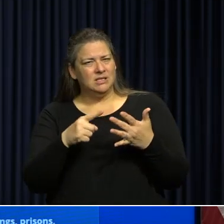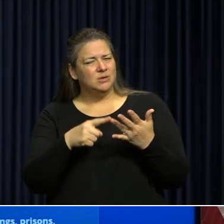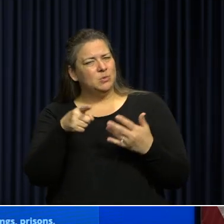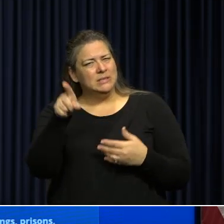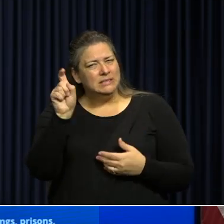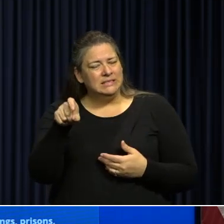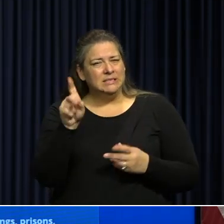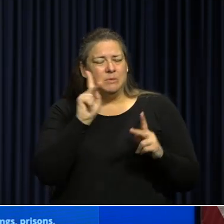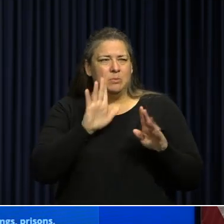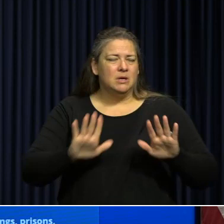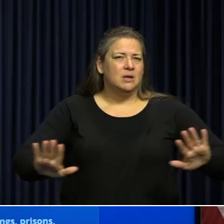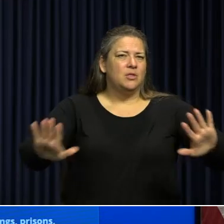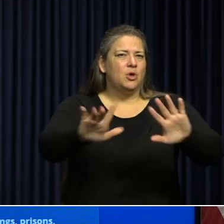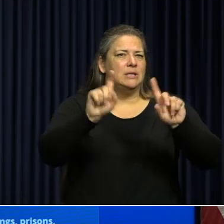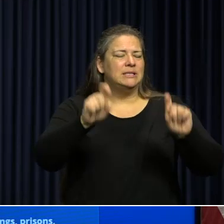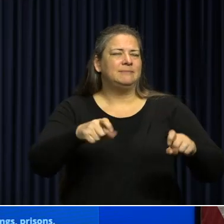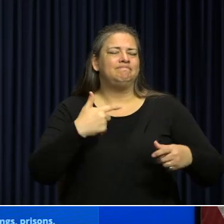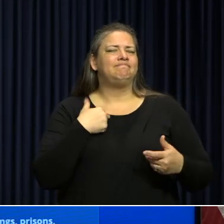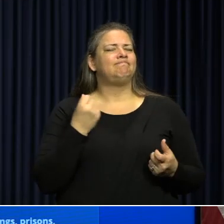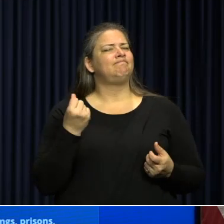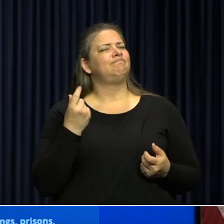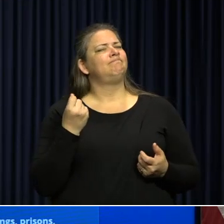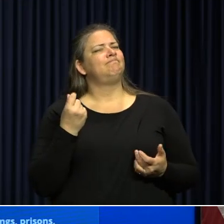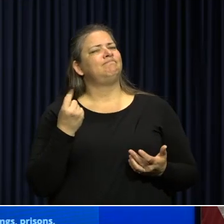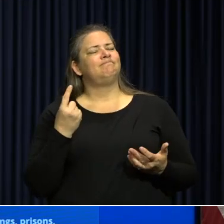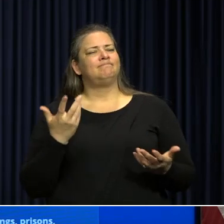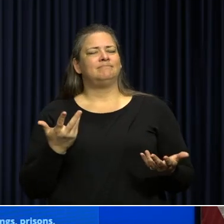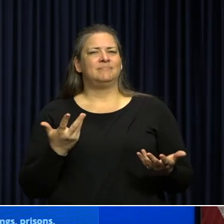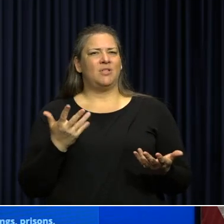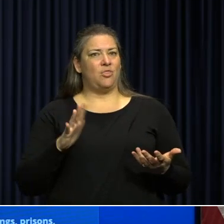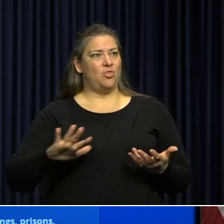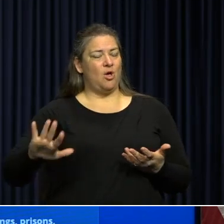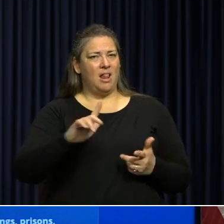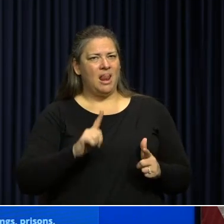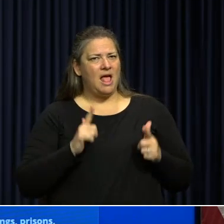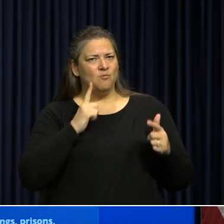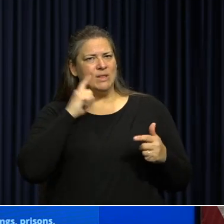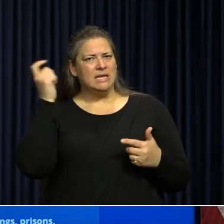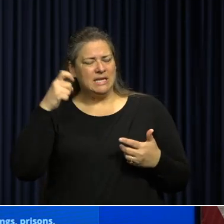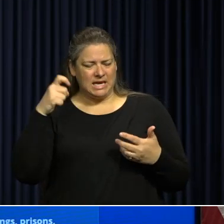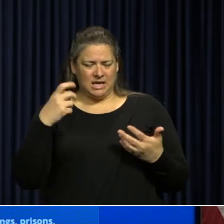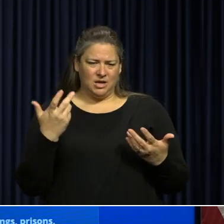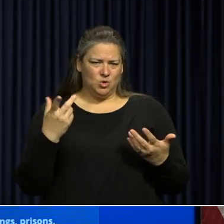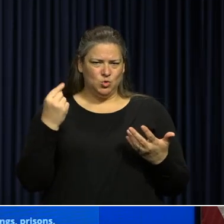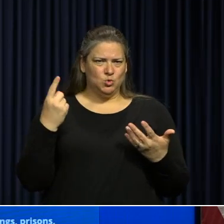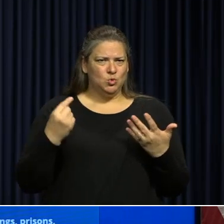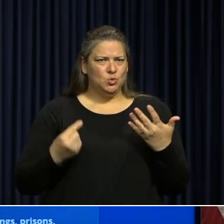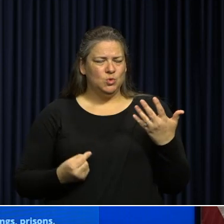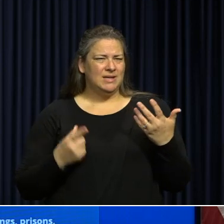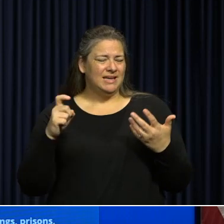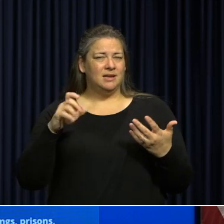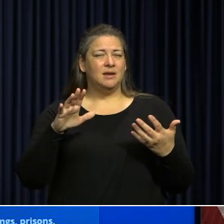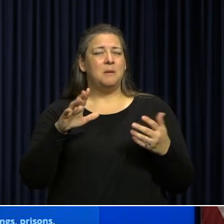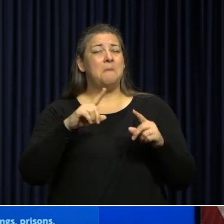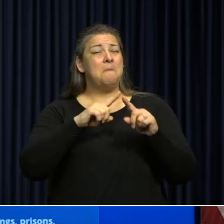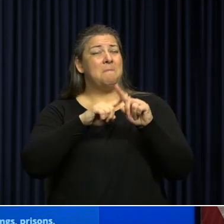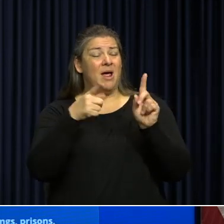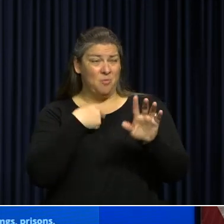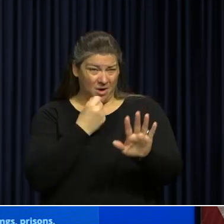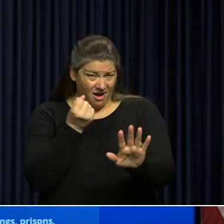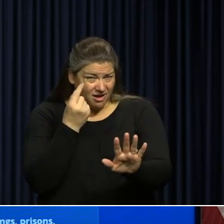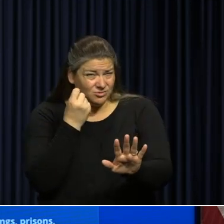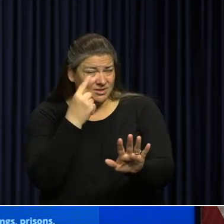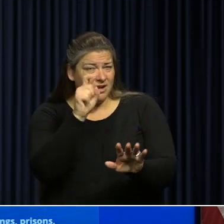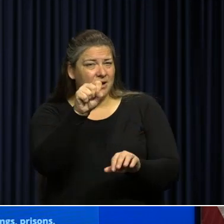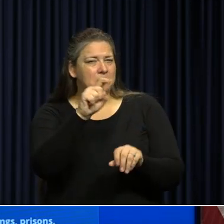society, people's need to pursue their lives, with the need to also keep people safe. So as we